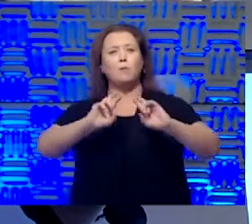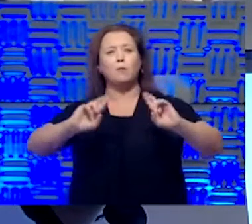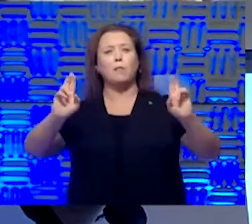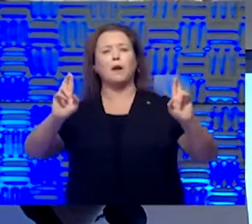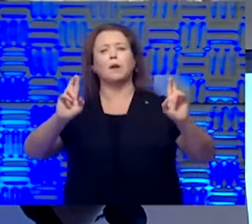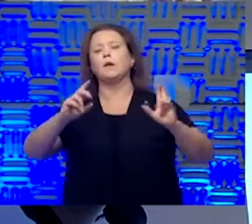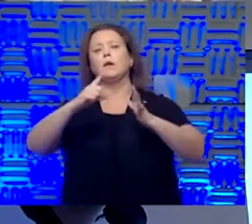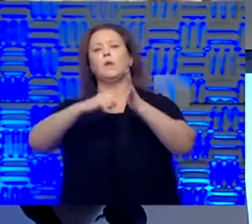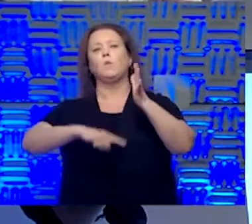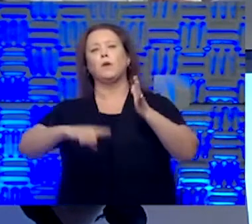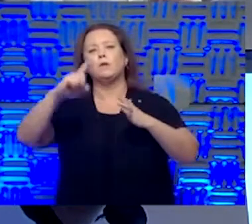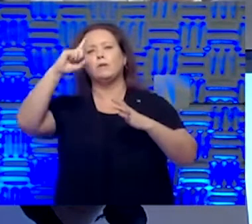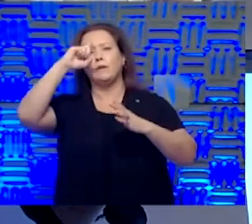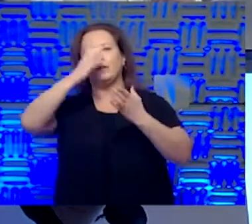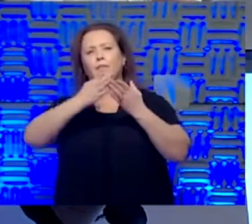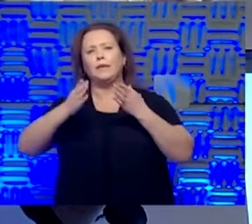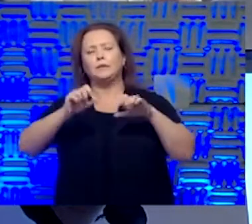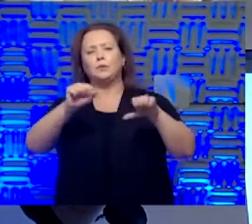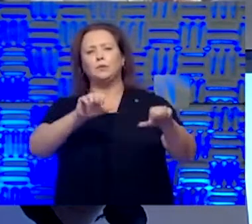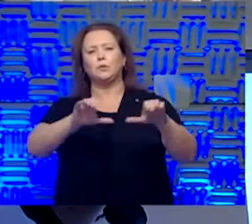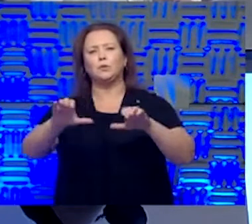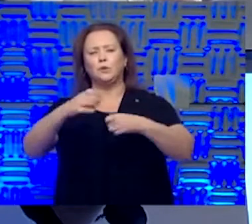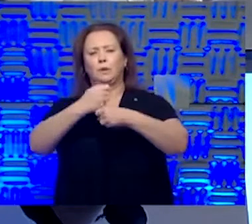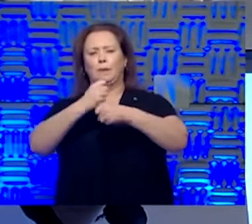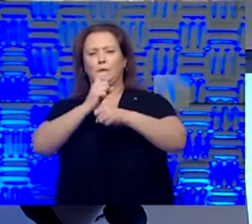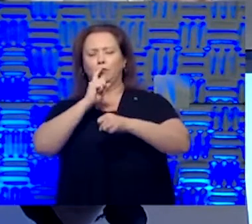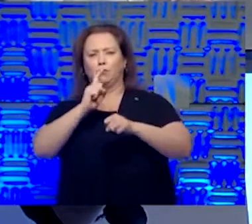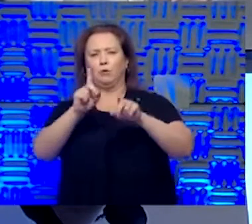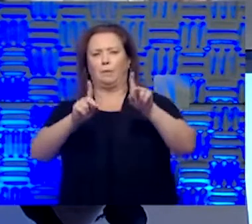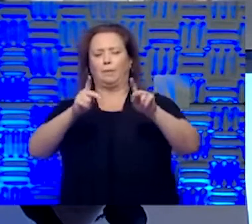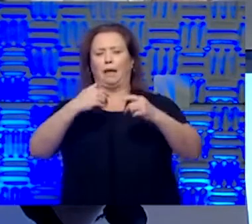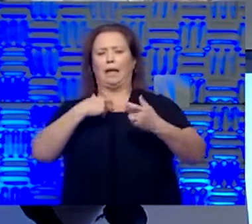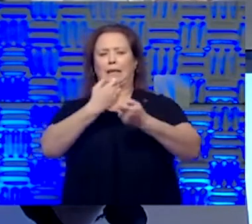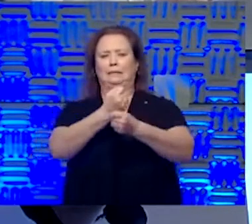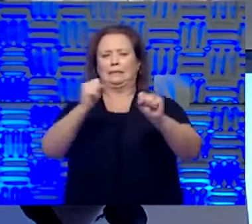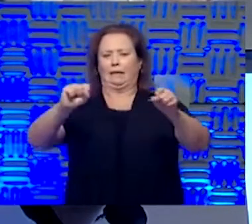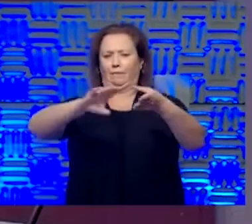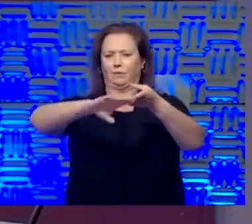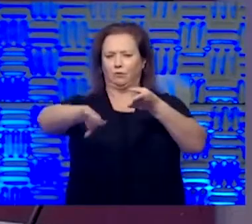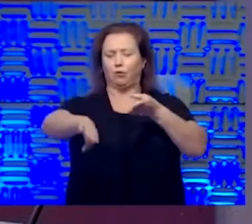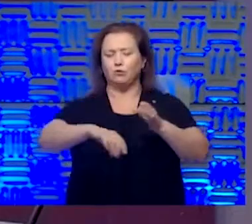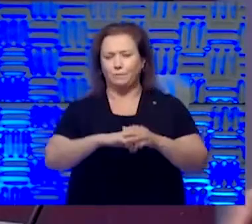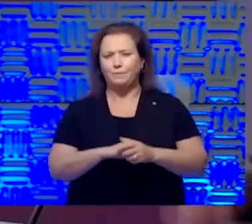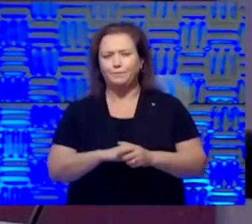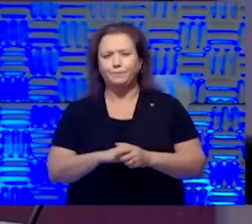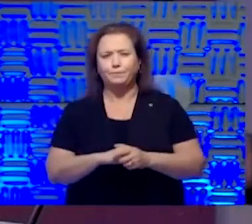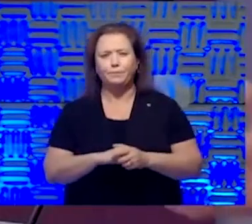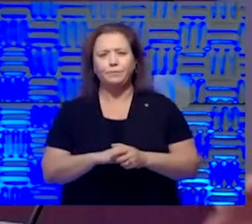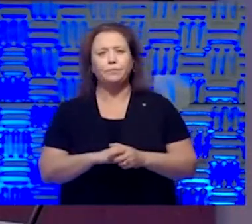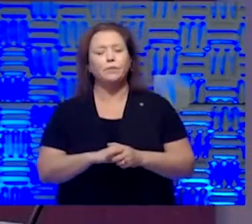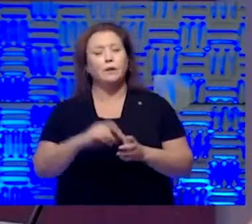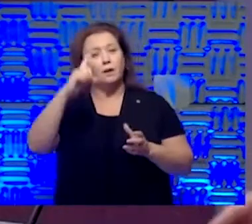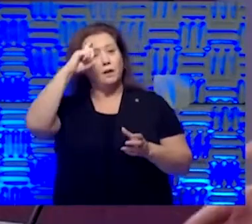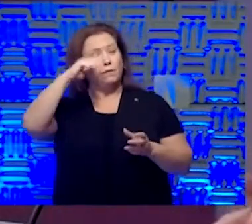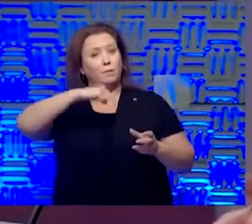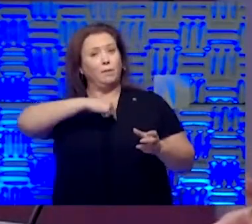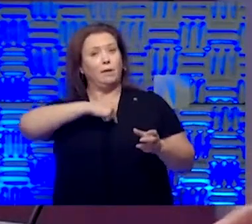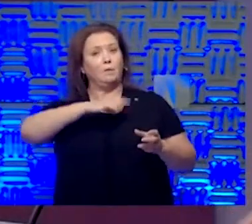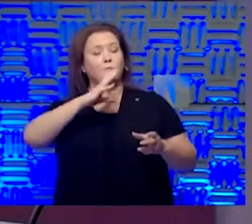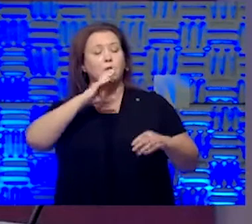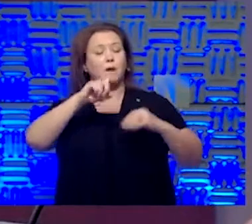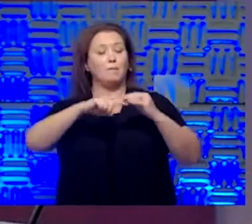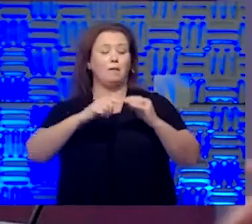of the things that you all were able to do to make sure folks had a safe discharge? So for me, what I learned very on when you're talking about this